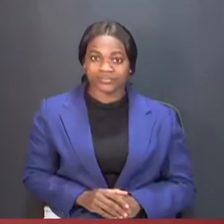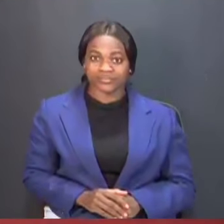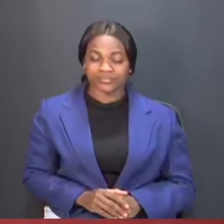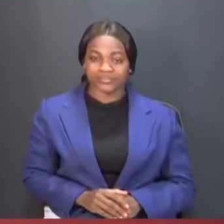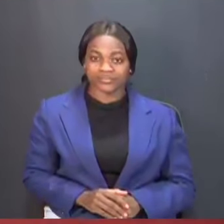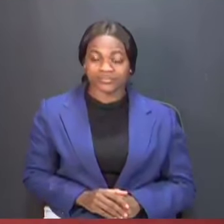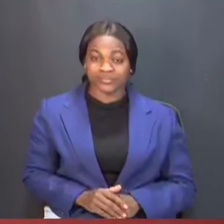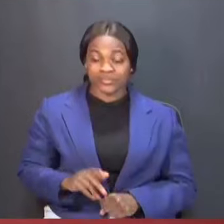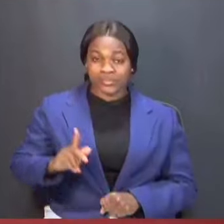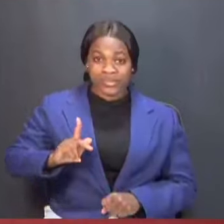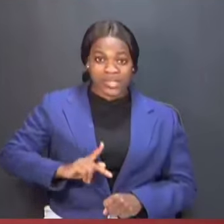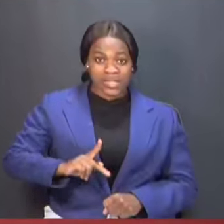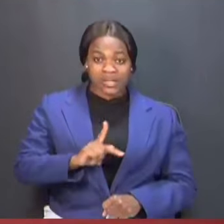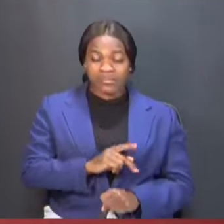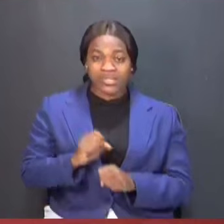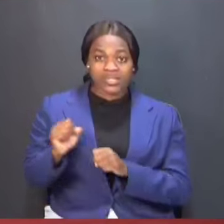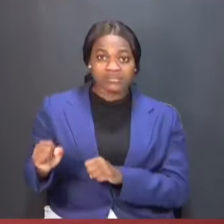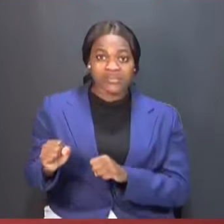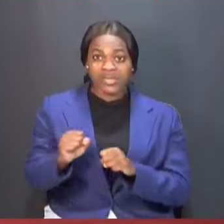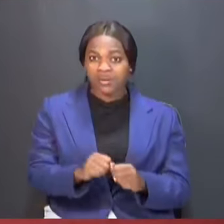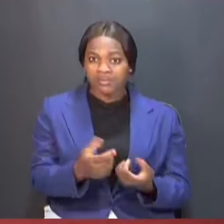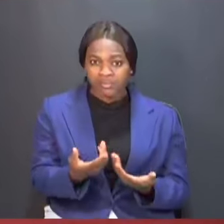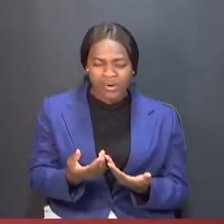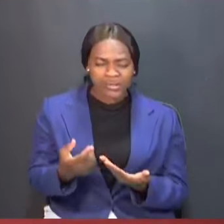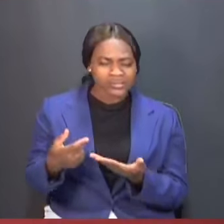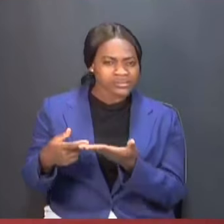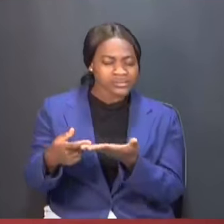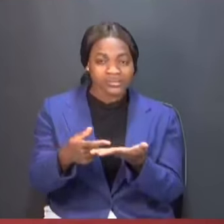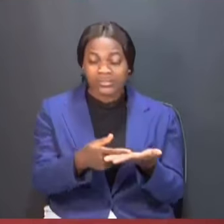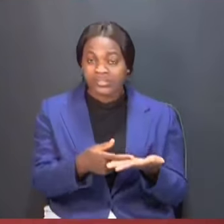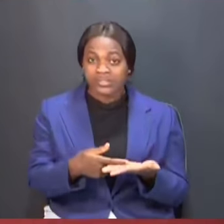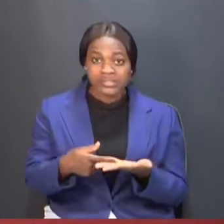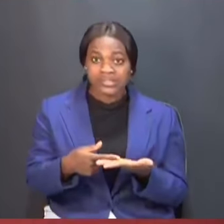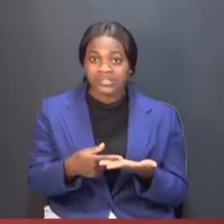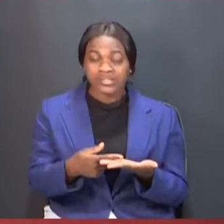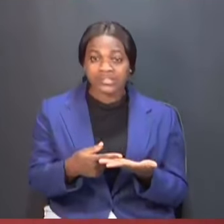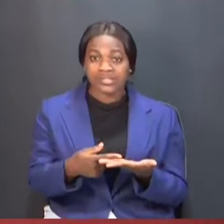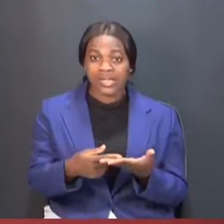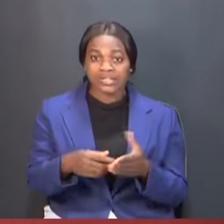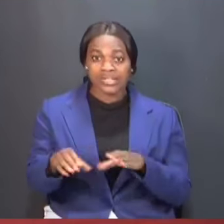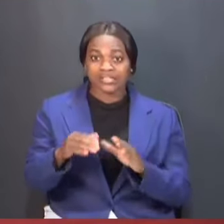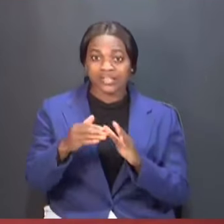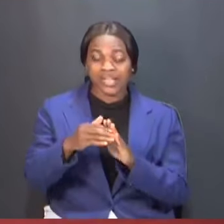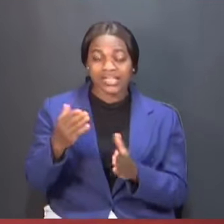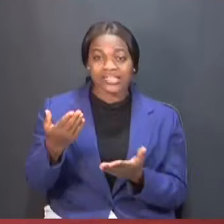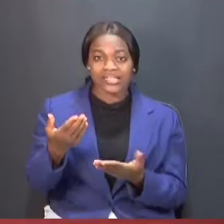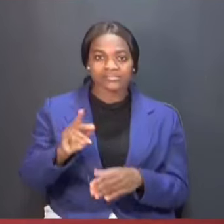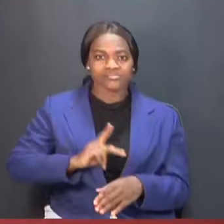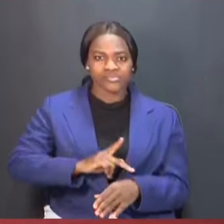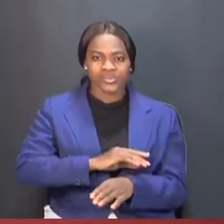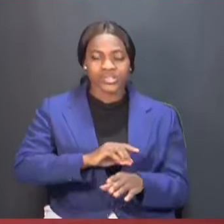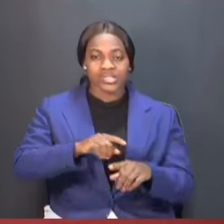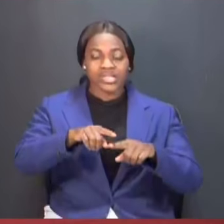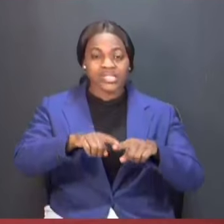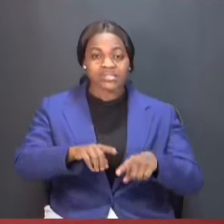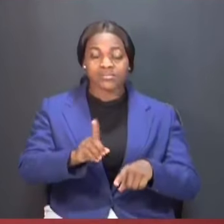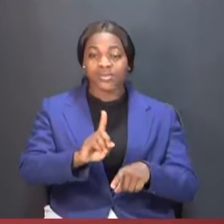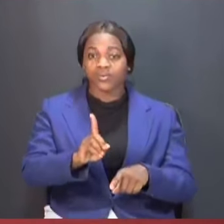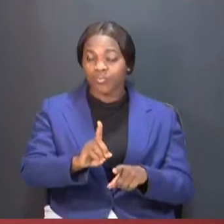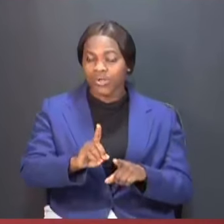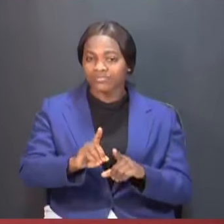Parliament's power to address contempt is inherent in its constitutional status as a coordinate arm of